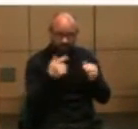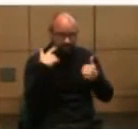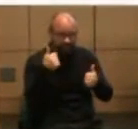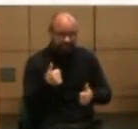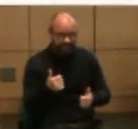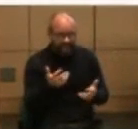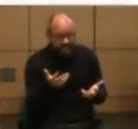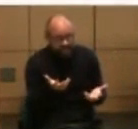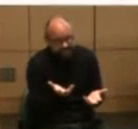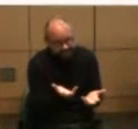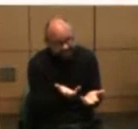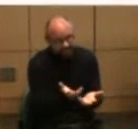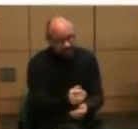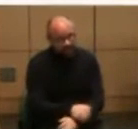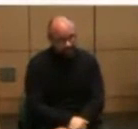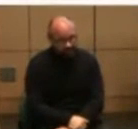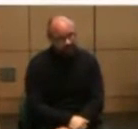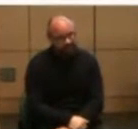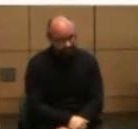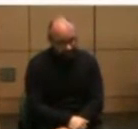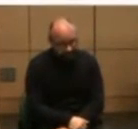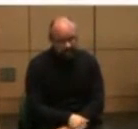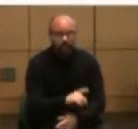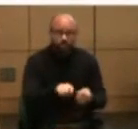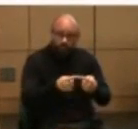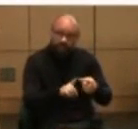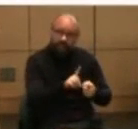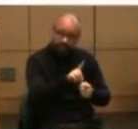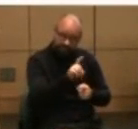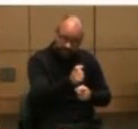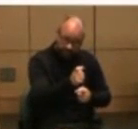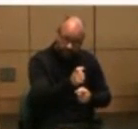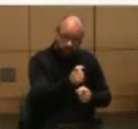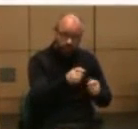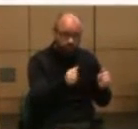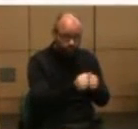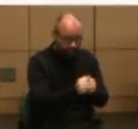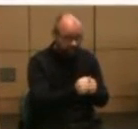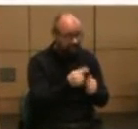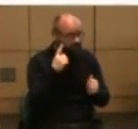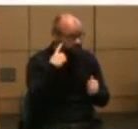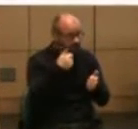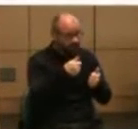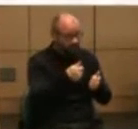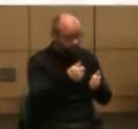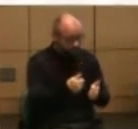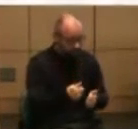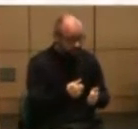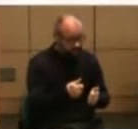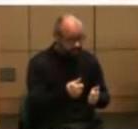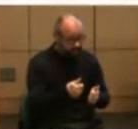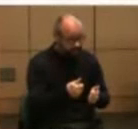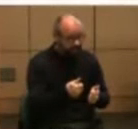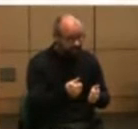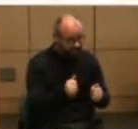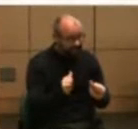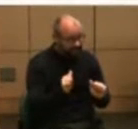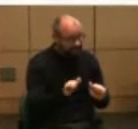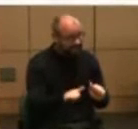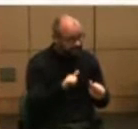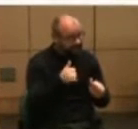loss. And certainly once they've been diagnosed with a hearing loss, that hearing loss can get worse over time.